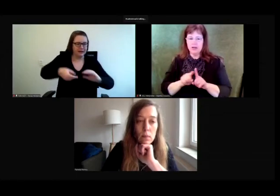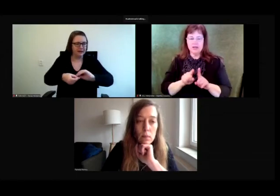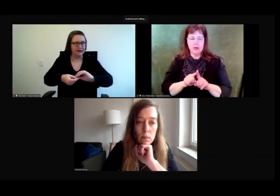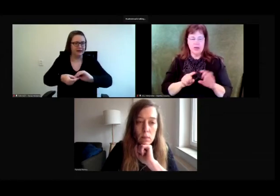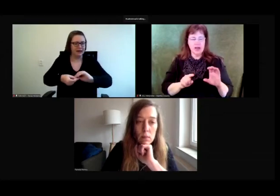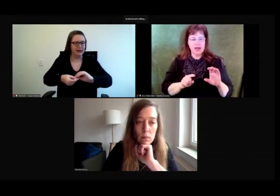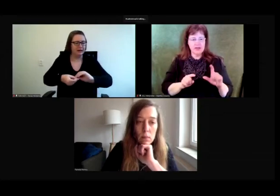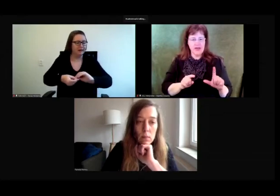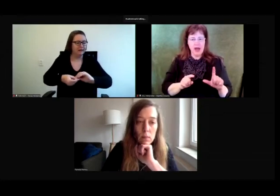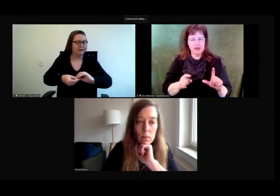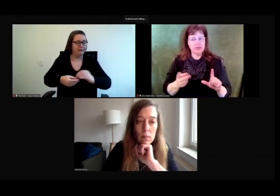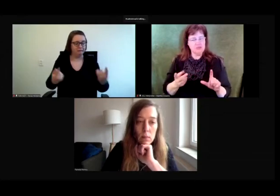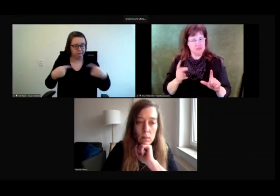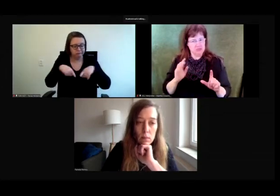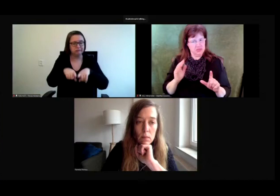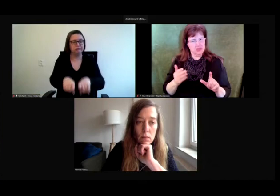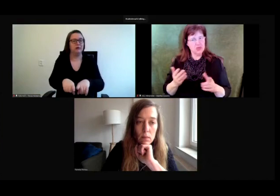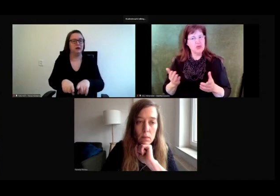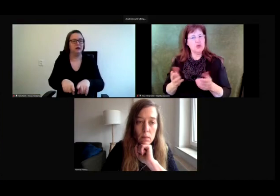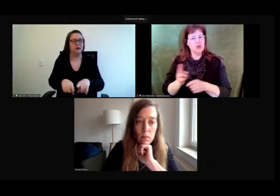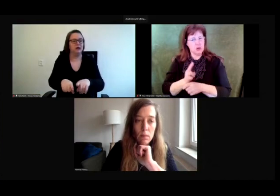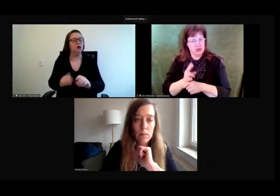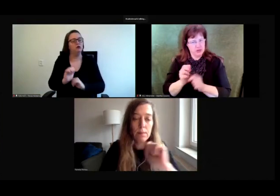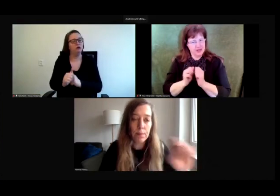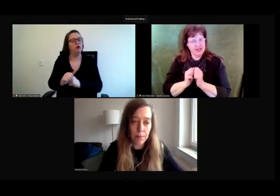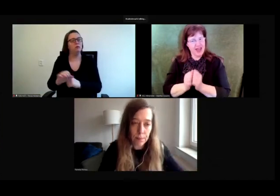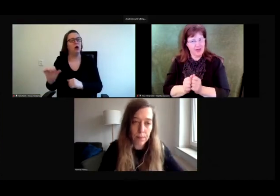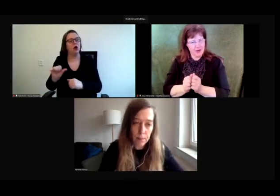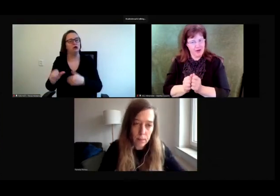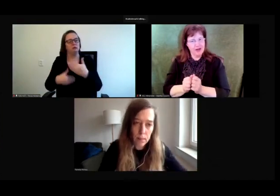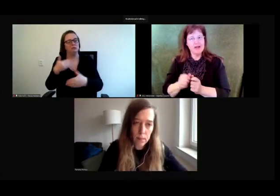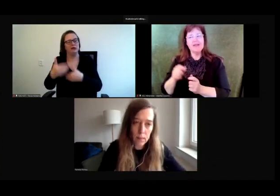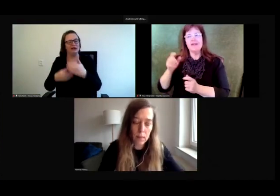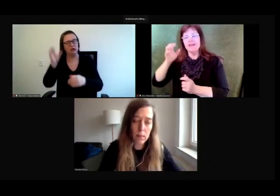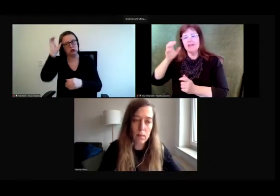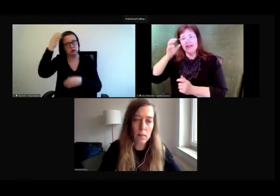them together, and then the different effects with conceptualization,